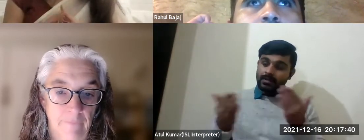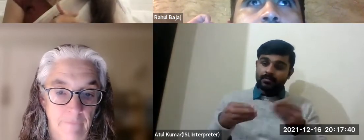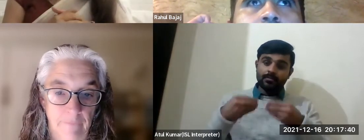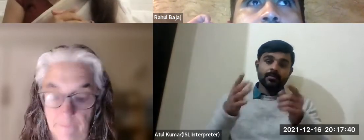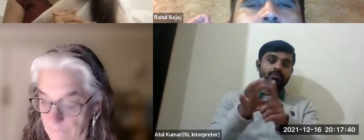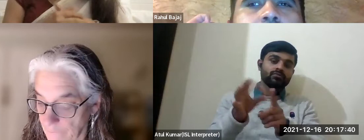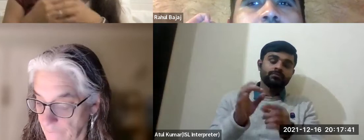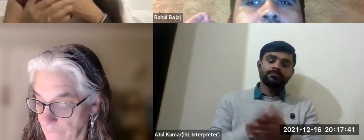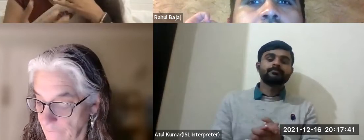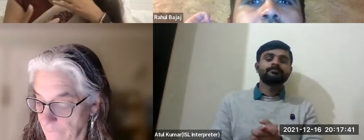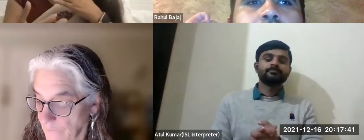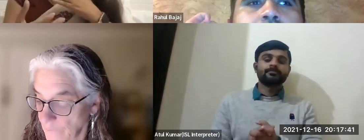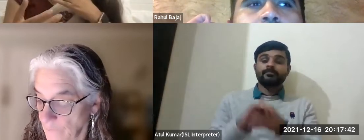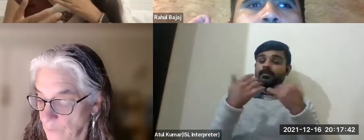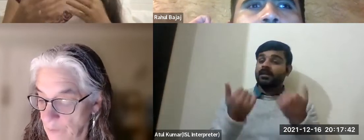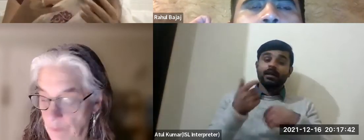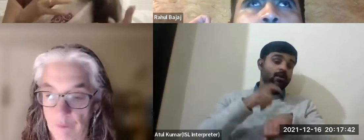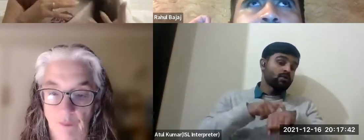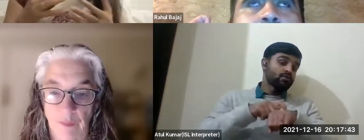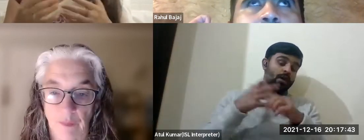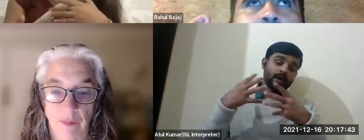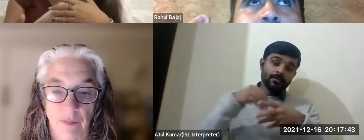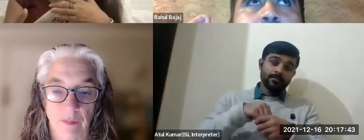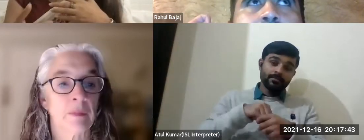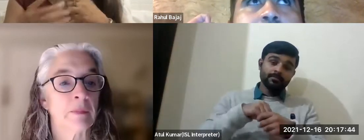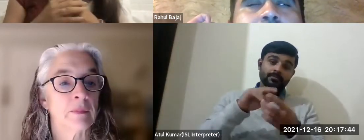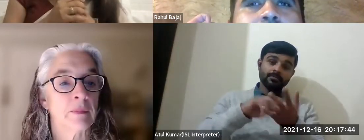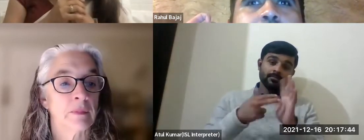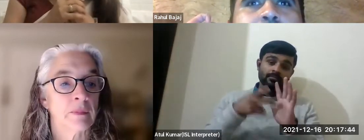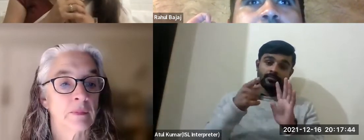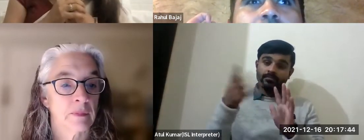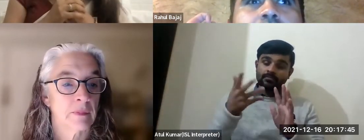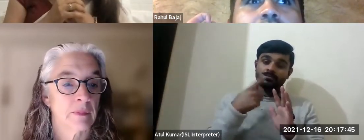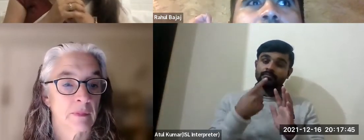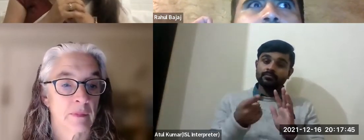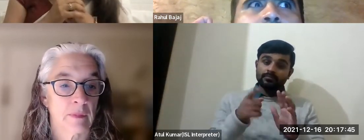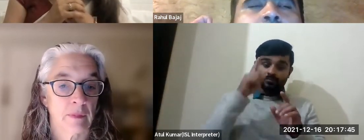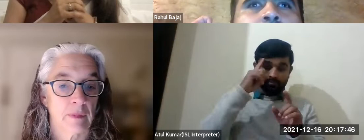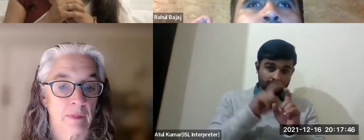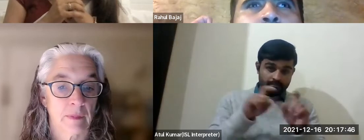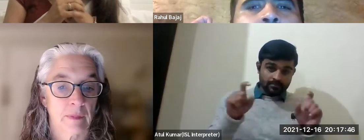doing. So I Right. think it's now time to kind of You compare. mean, by that, you mean, just to be clear, that